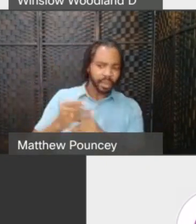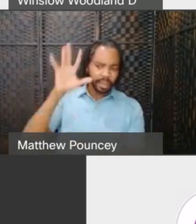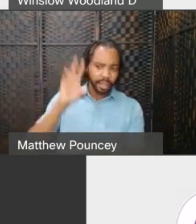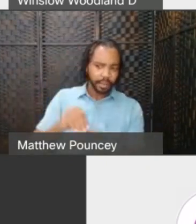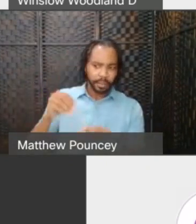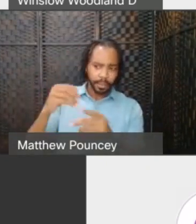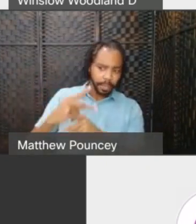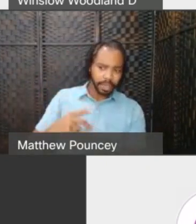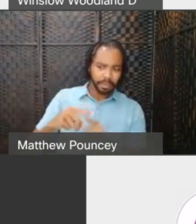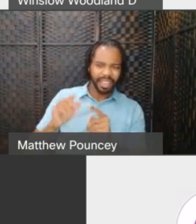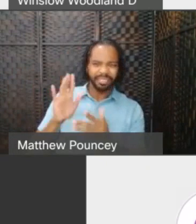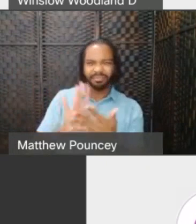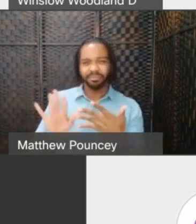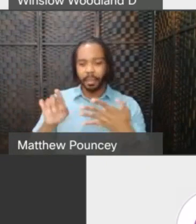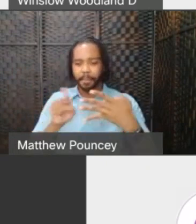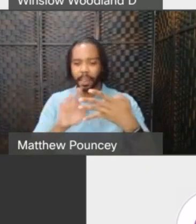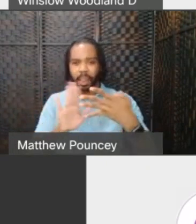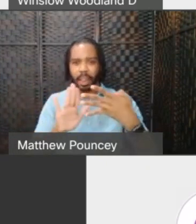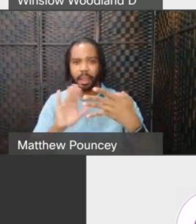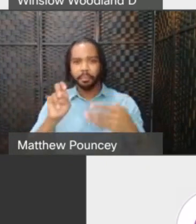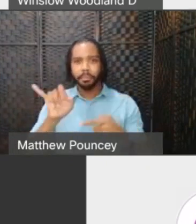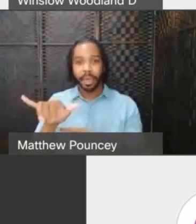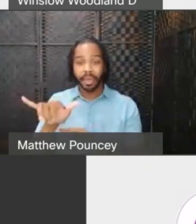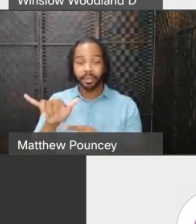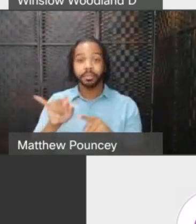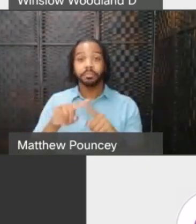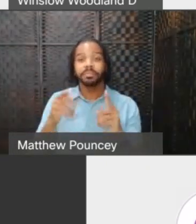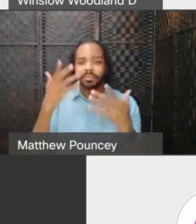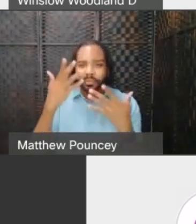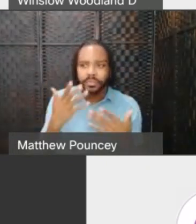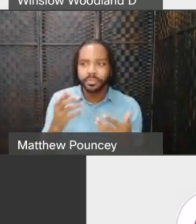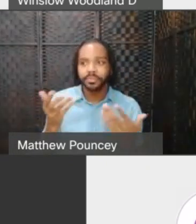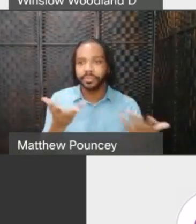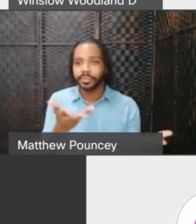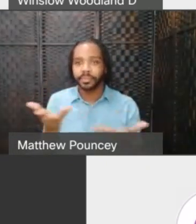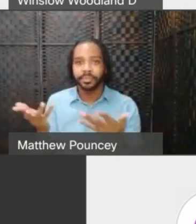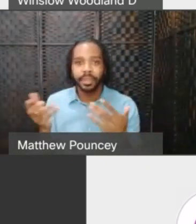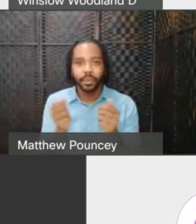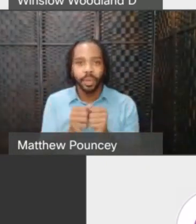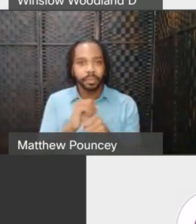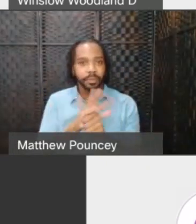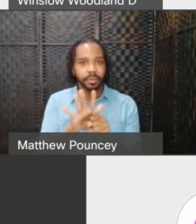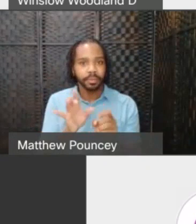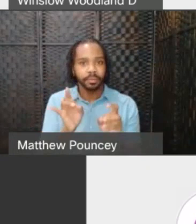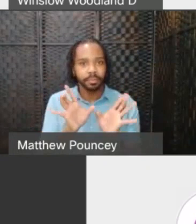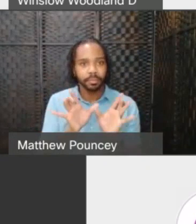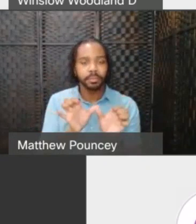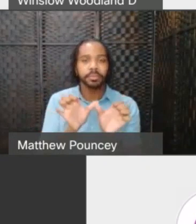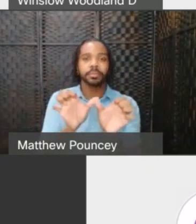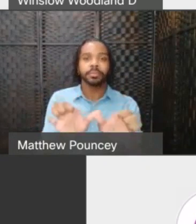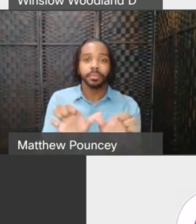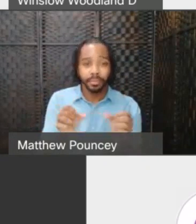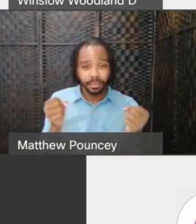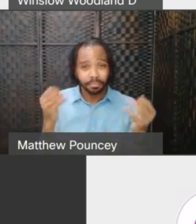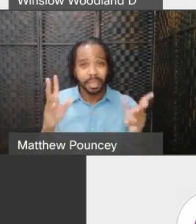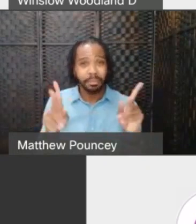of May. And unfortunately, given the way that this pandemic has gone, for a lot of people,